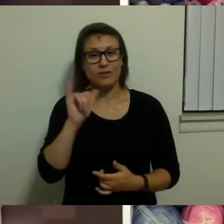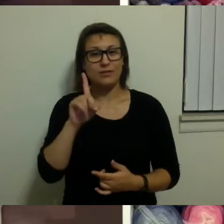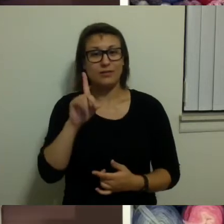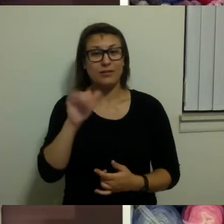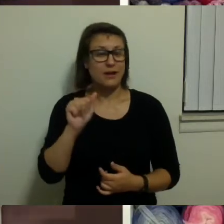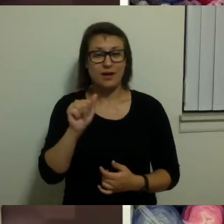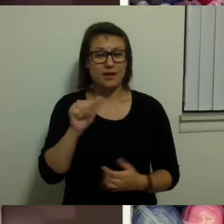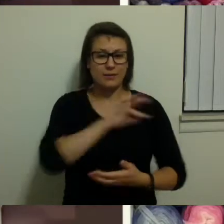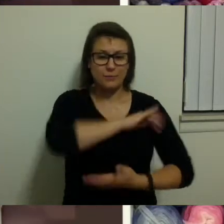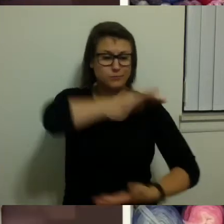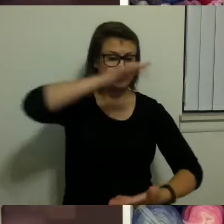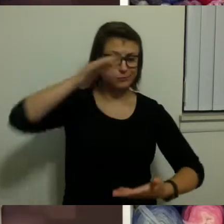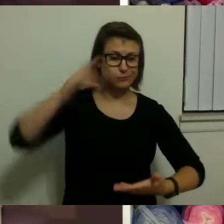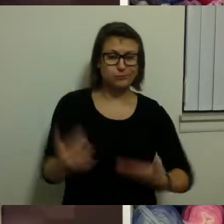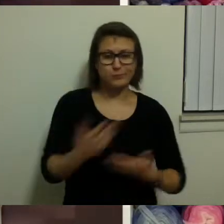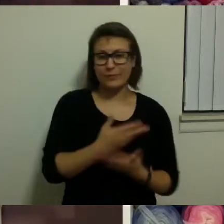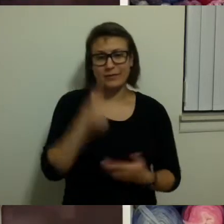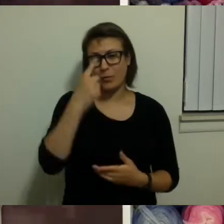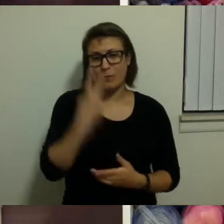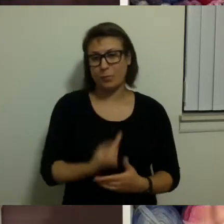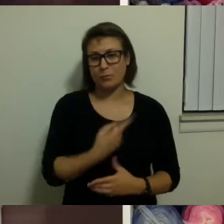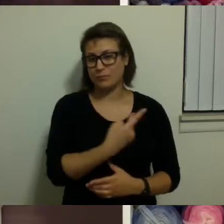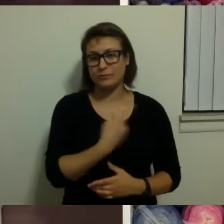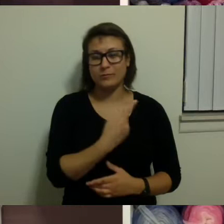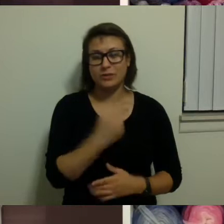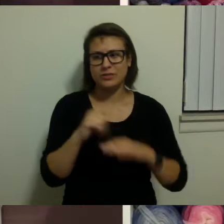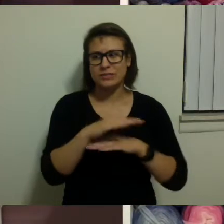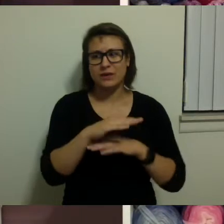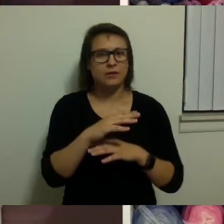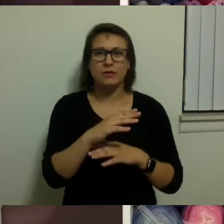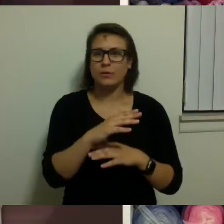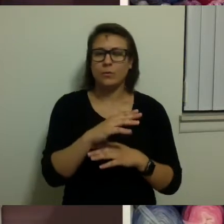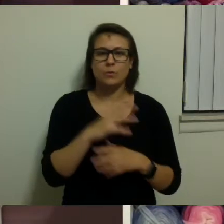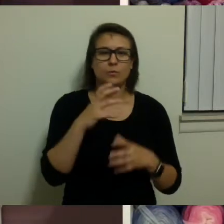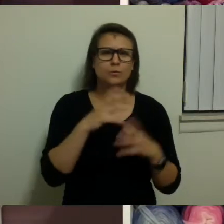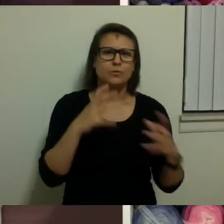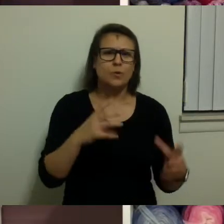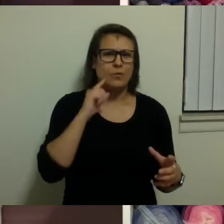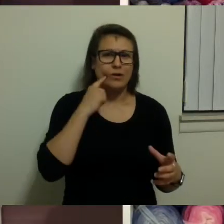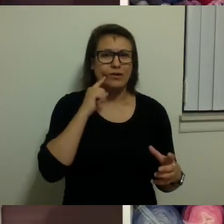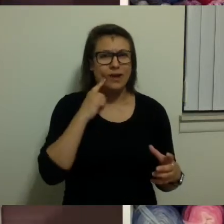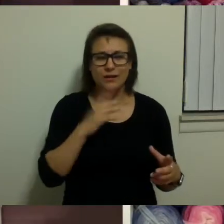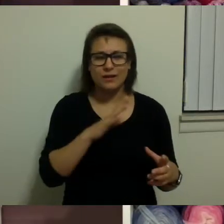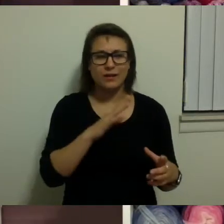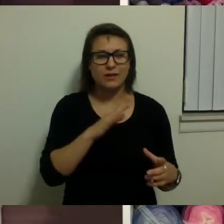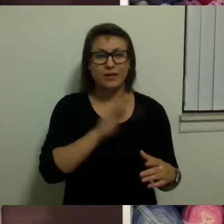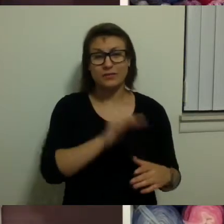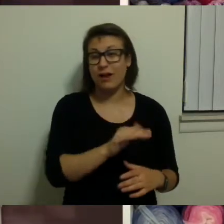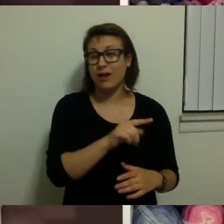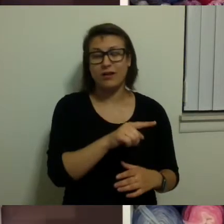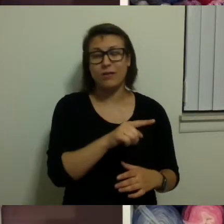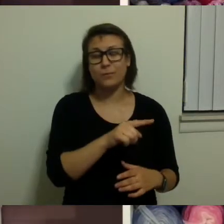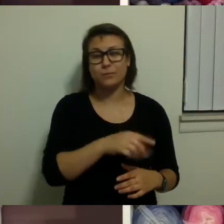amazing amounts of stuff to both of us. She sent Lydia, I don't even know how much candy. Oh my gosh, that child has been on a